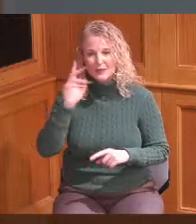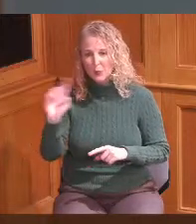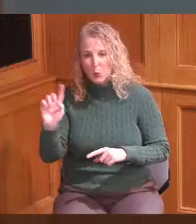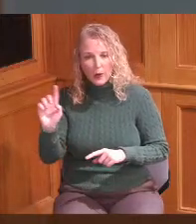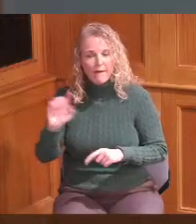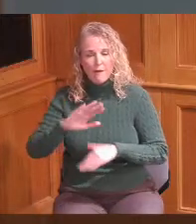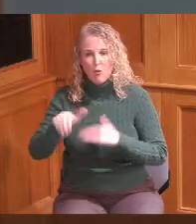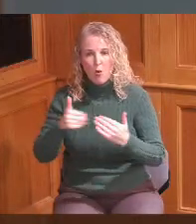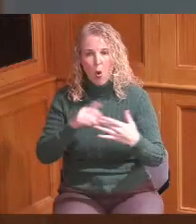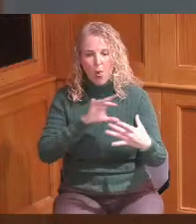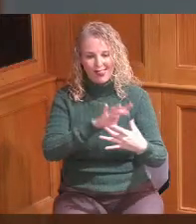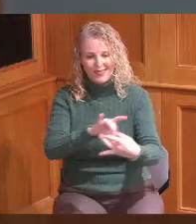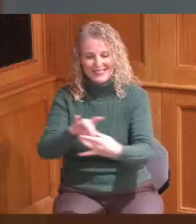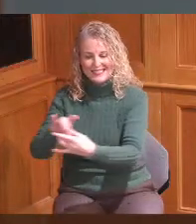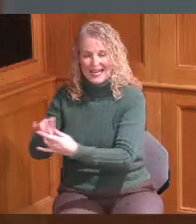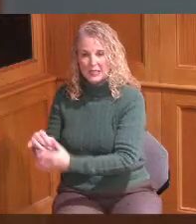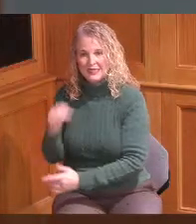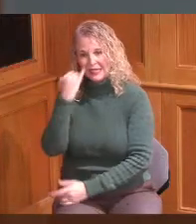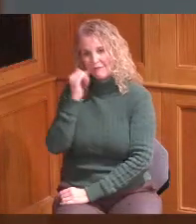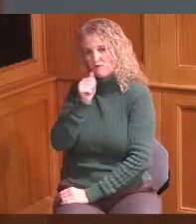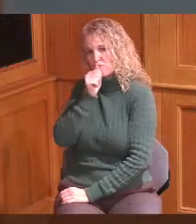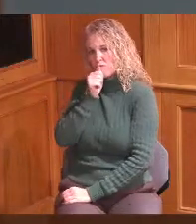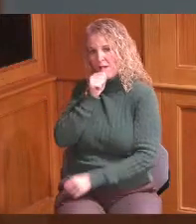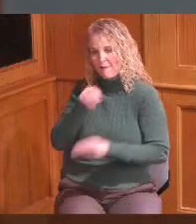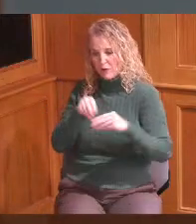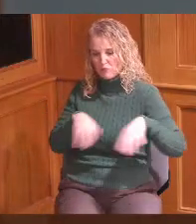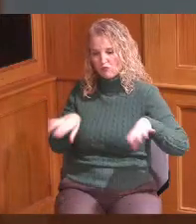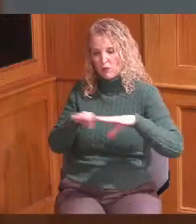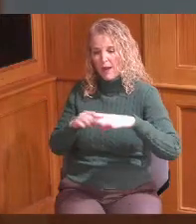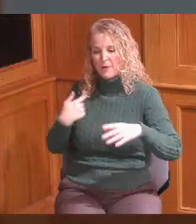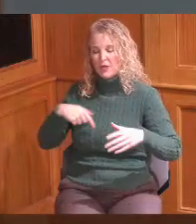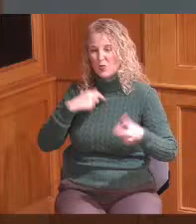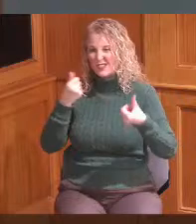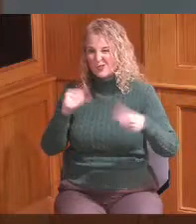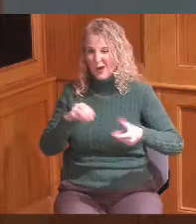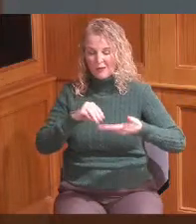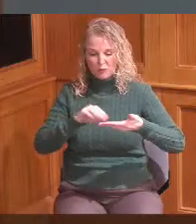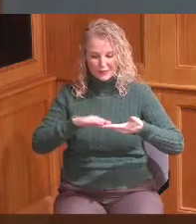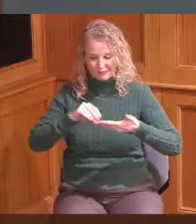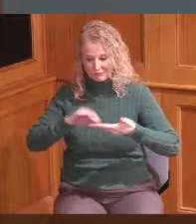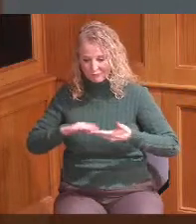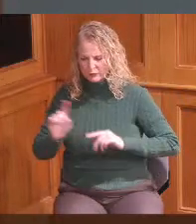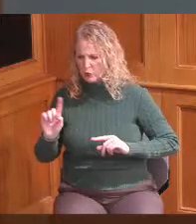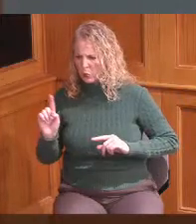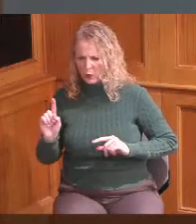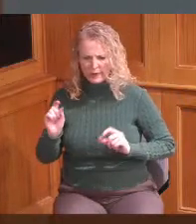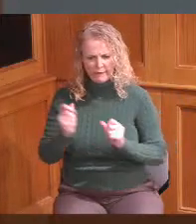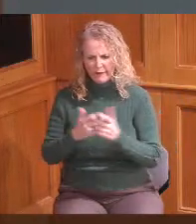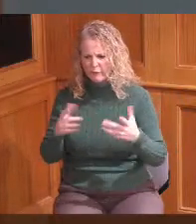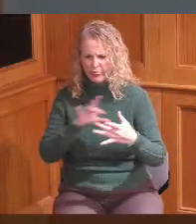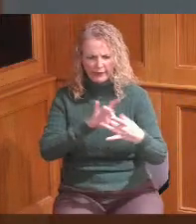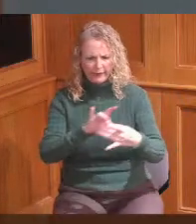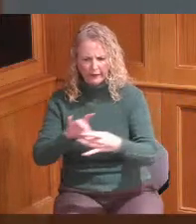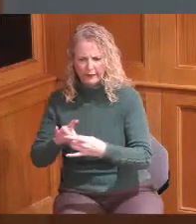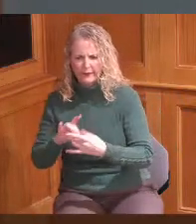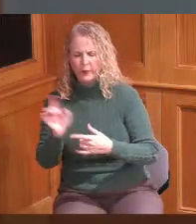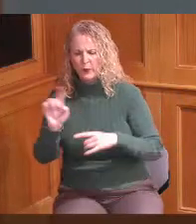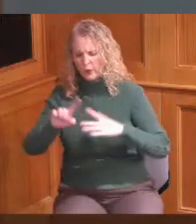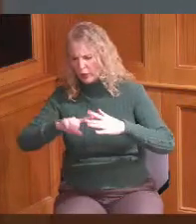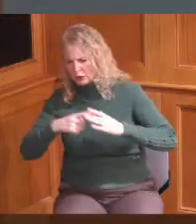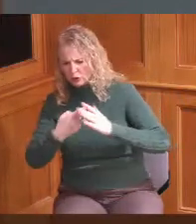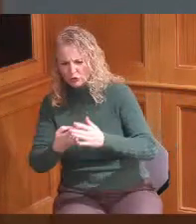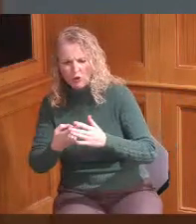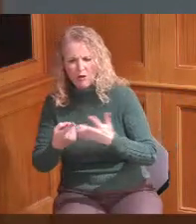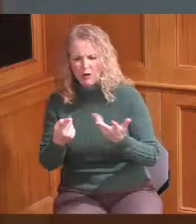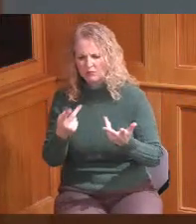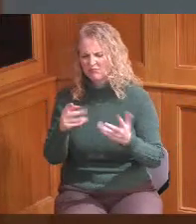on private property that we try to map to be able to be sure that we have the ability to understand where the origin of problems are